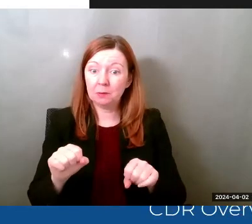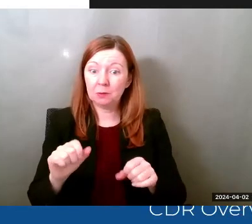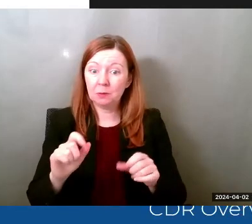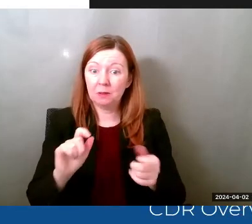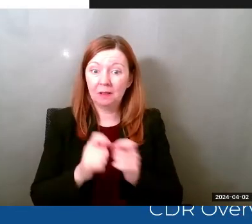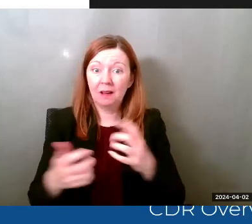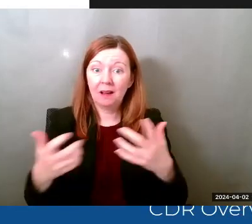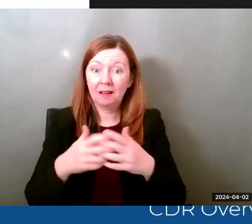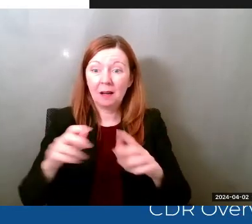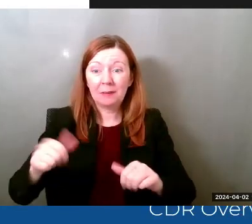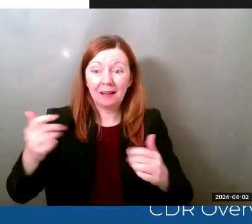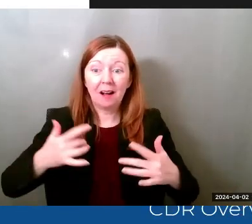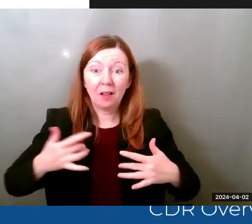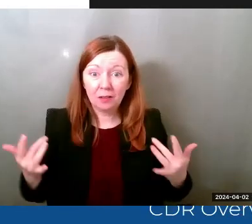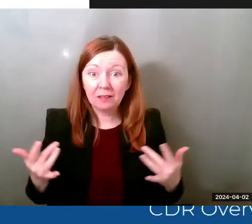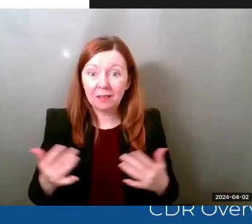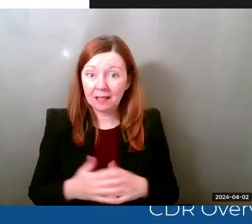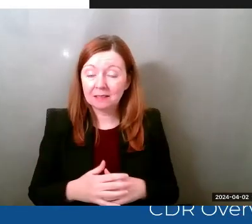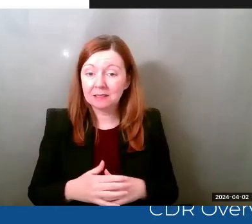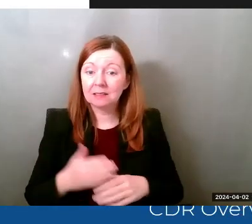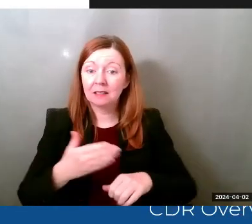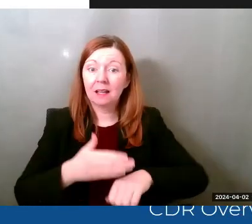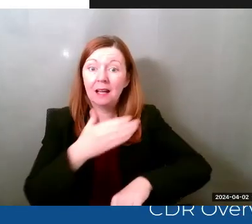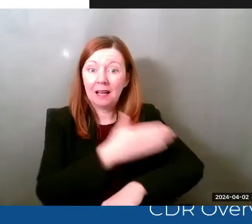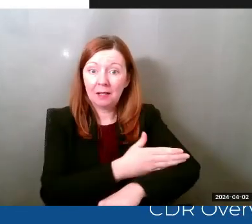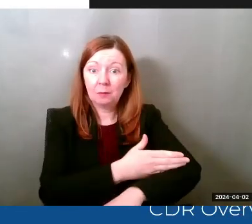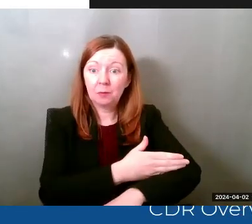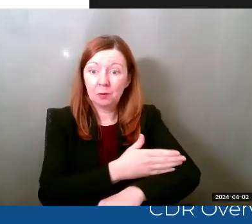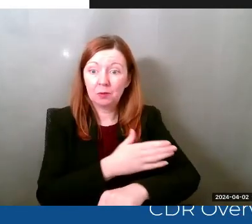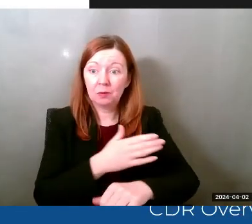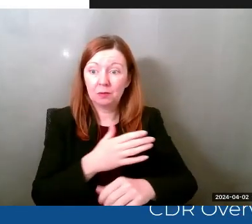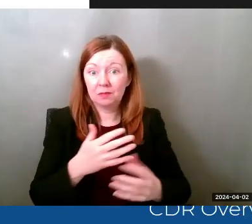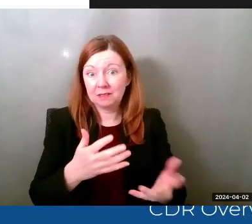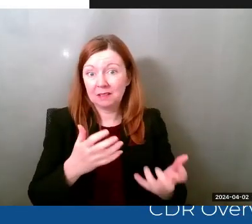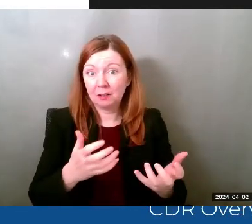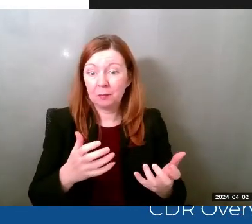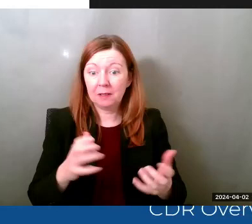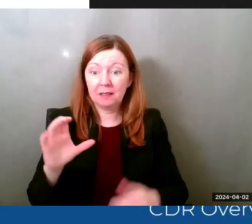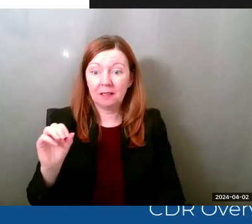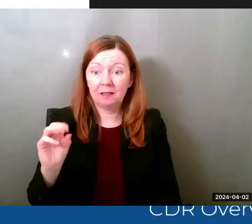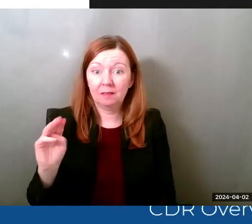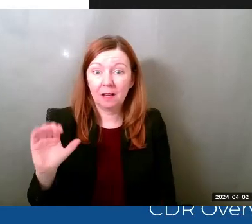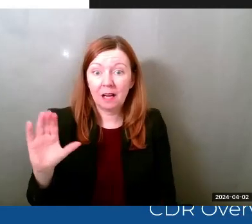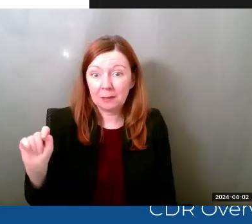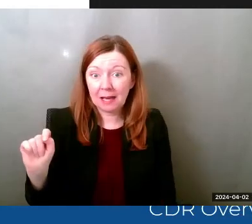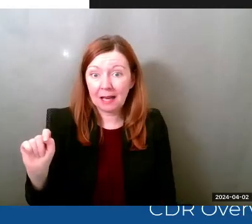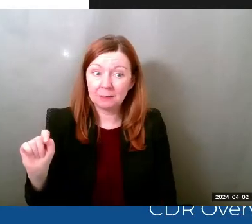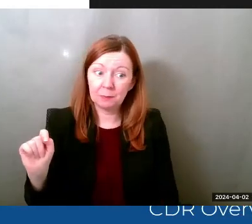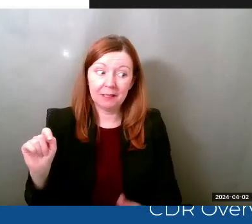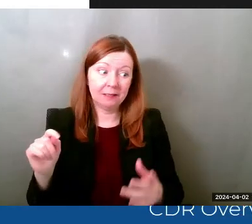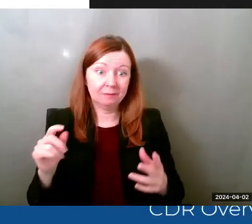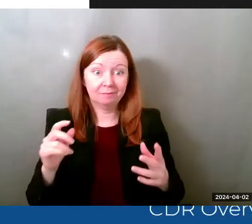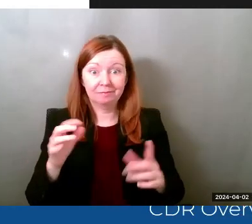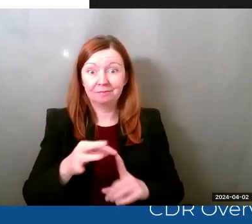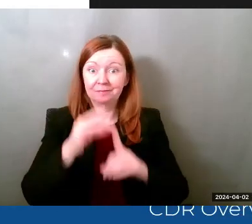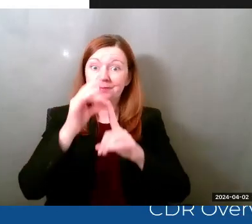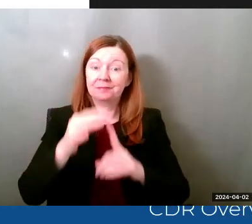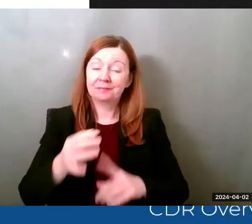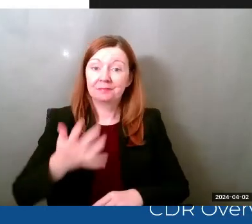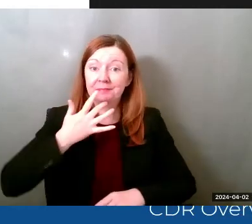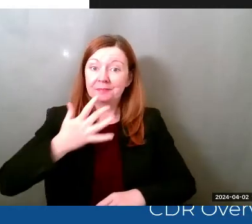accommodate other events and improve the desirability of Comcast being the venue of choice for